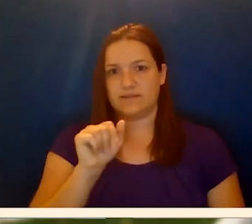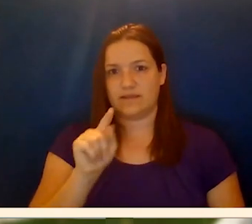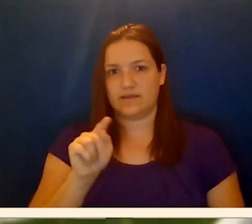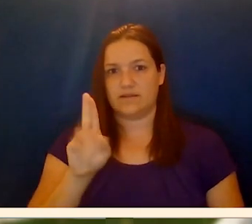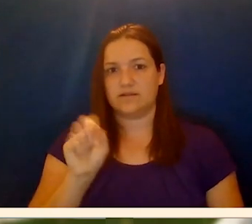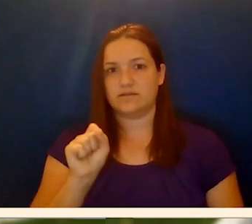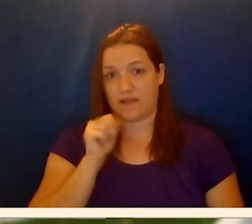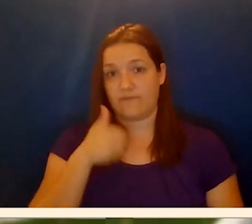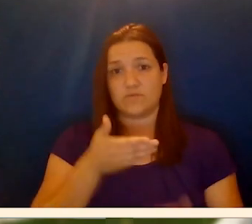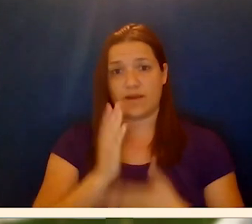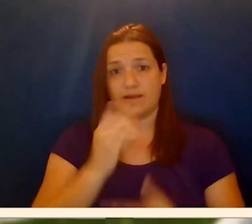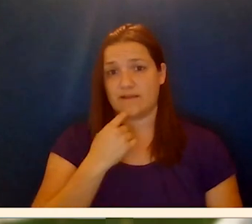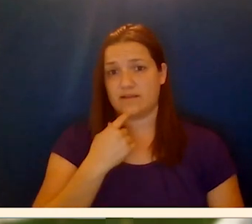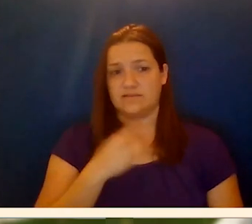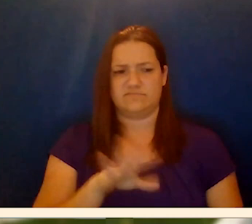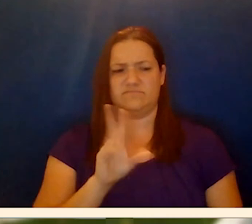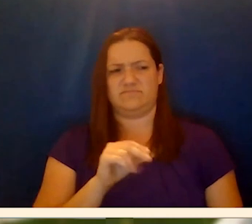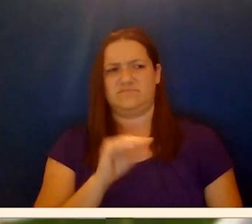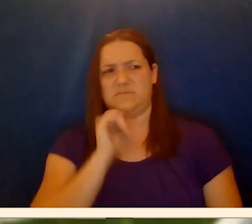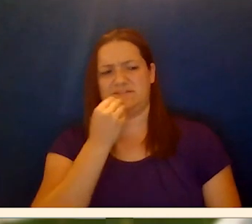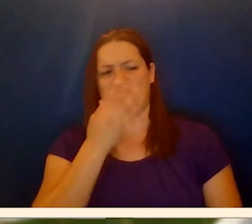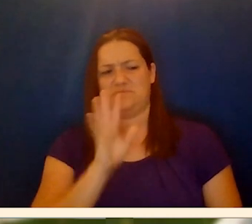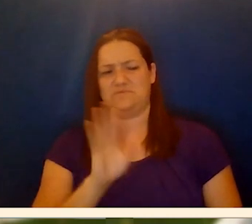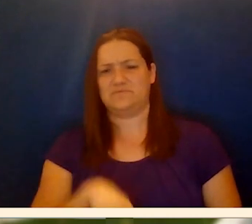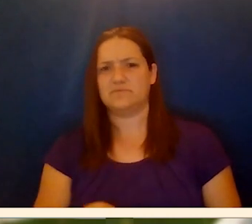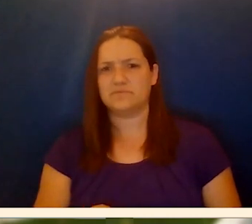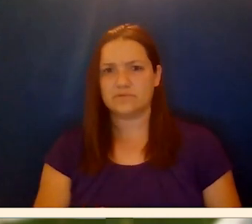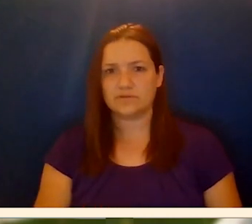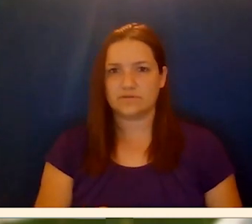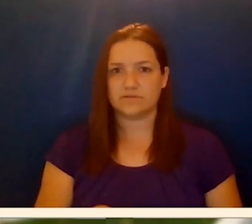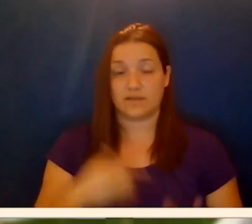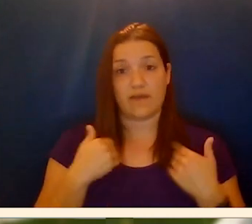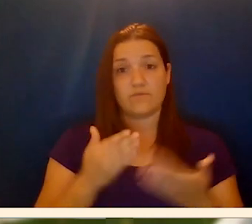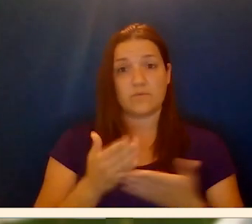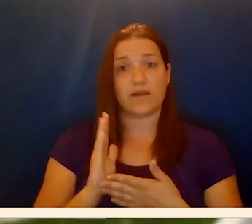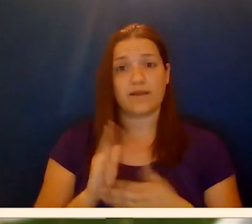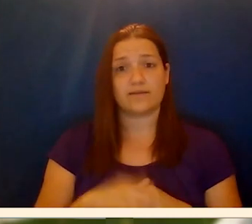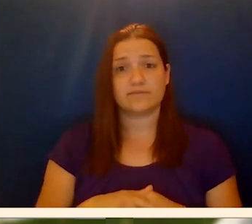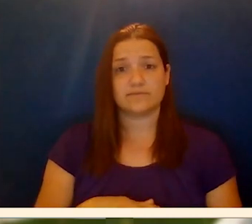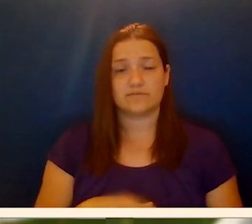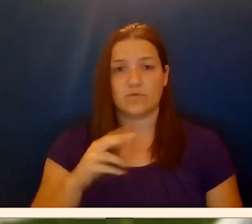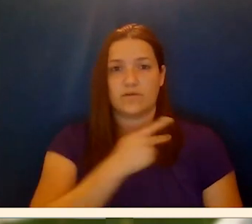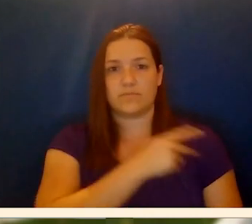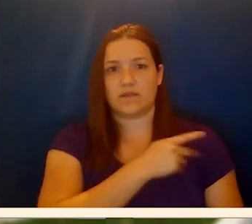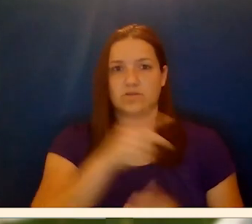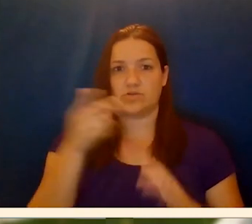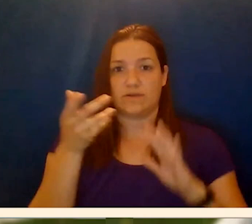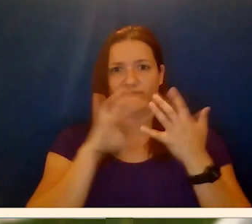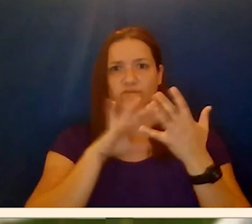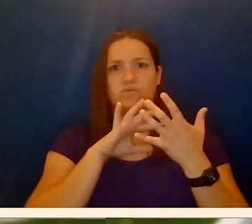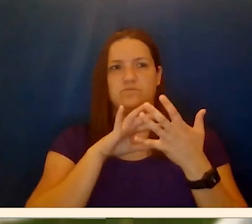to share it with us or not. Or patients are confused. I mean, they're coming in, they're COVID positive,